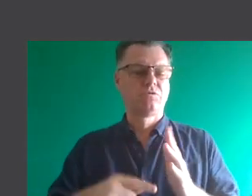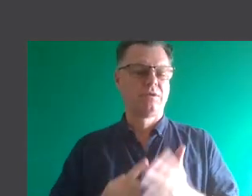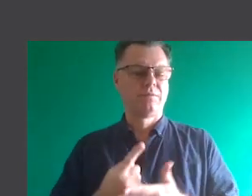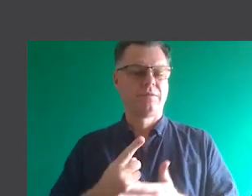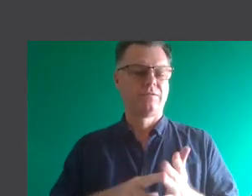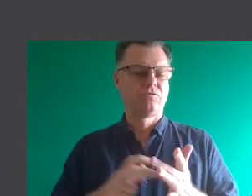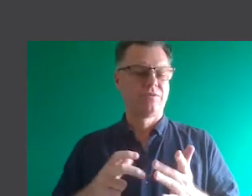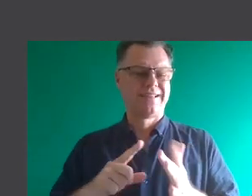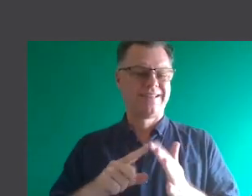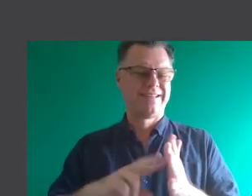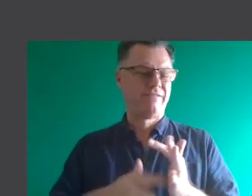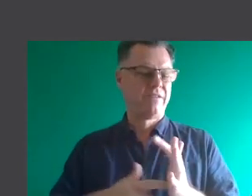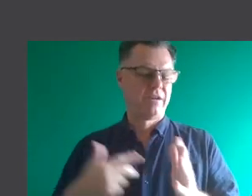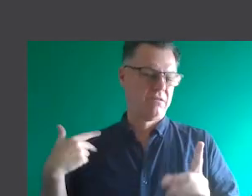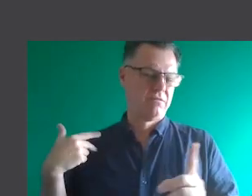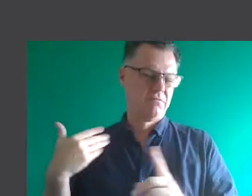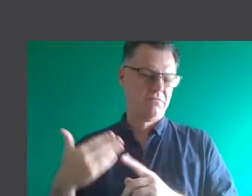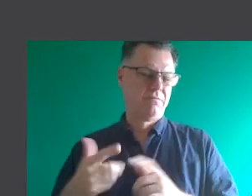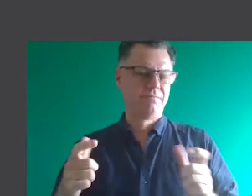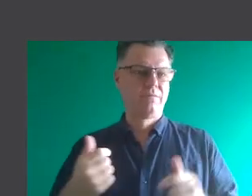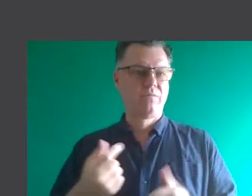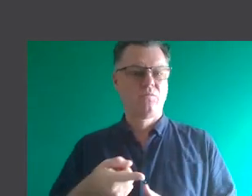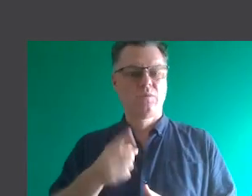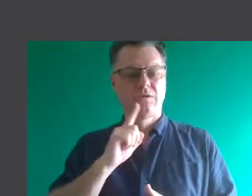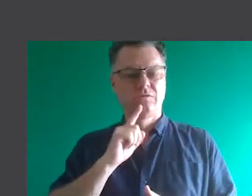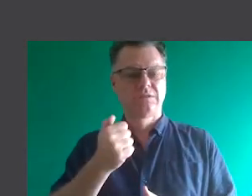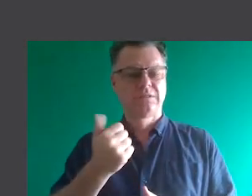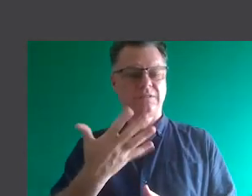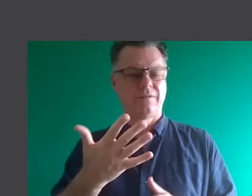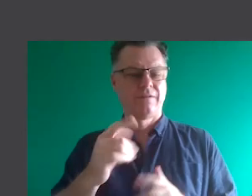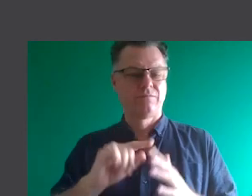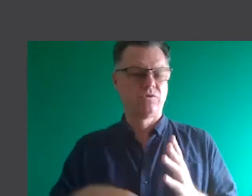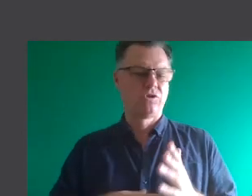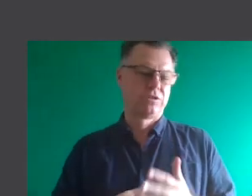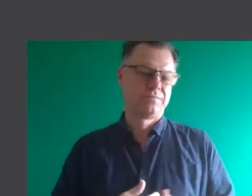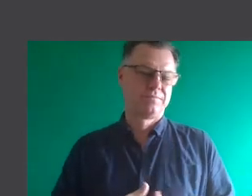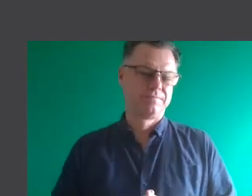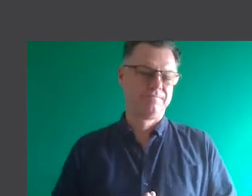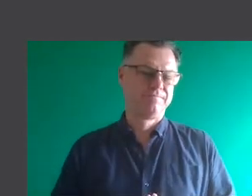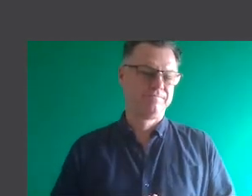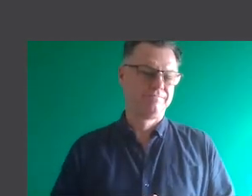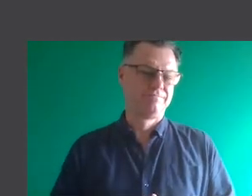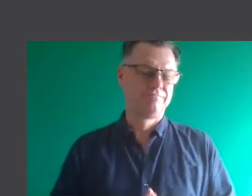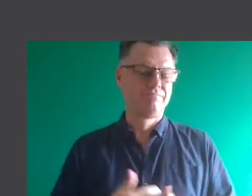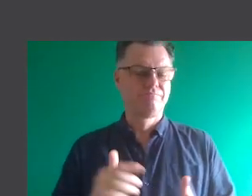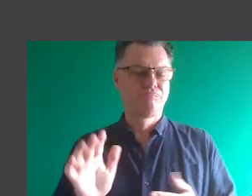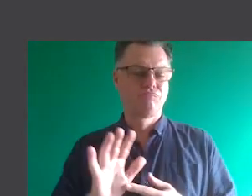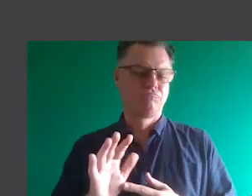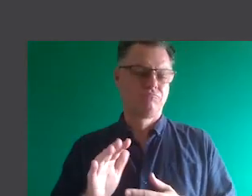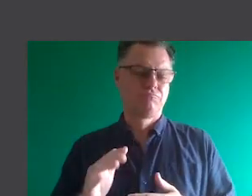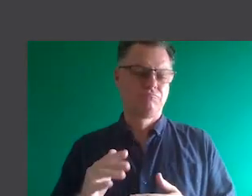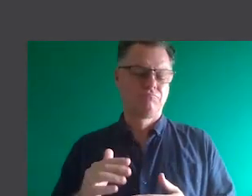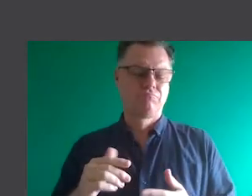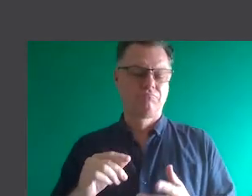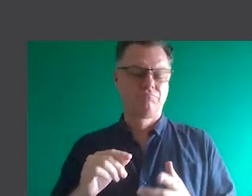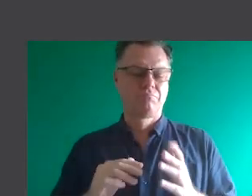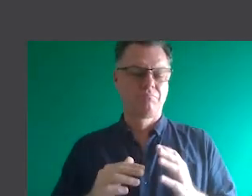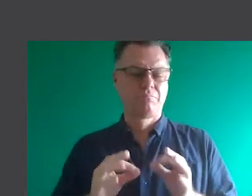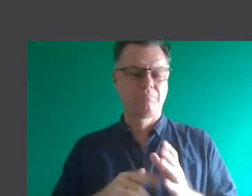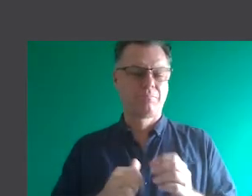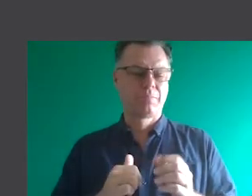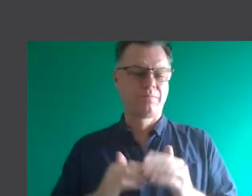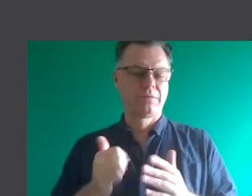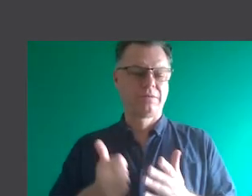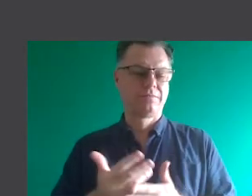sort of project, transport project in Victorian's history. We've currently got about 165 projects. The